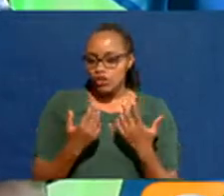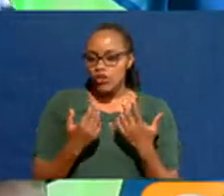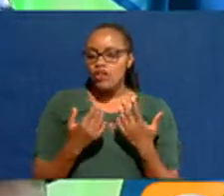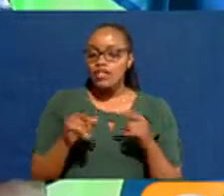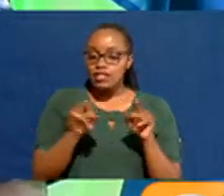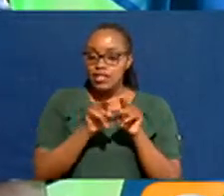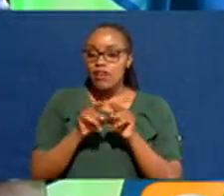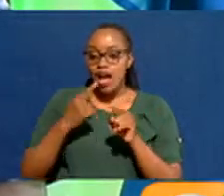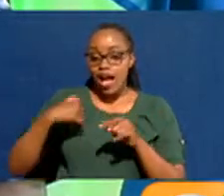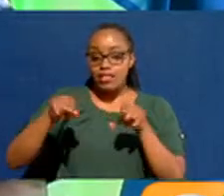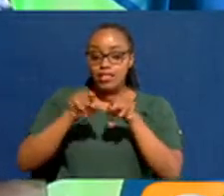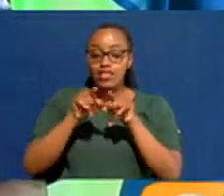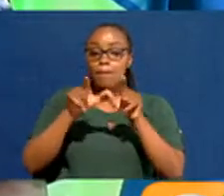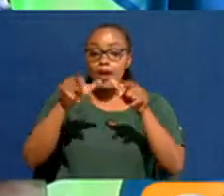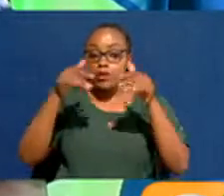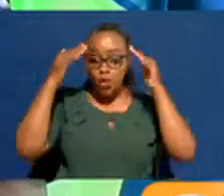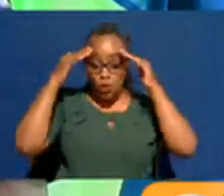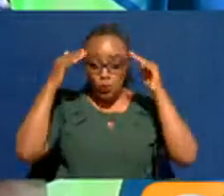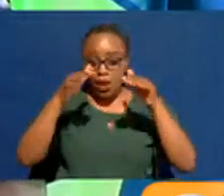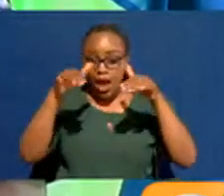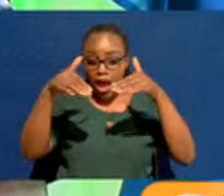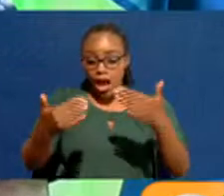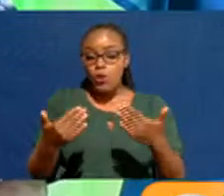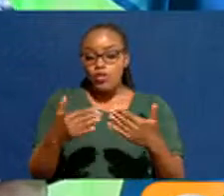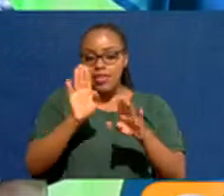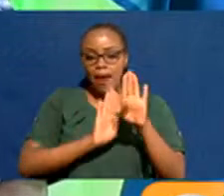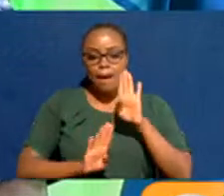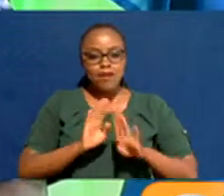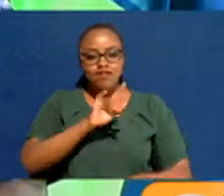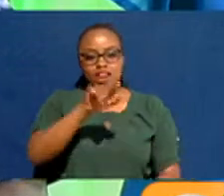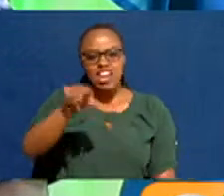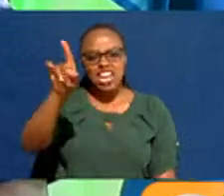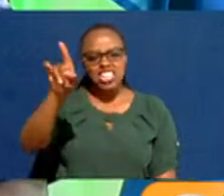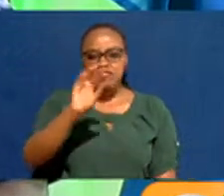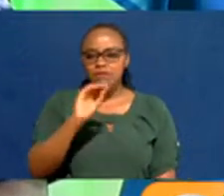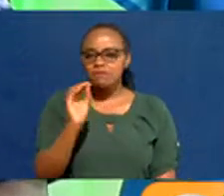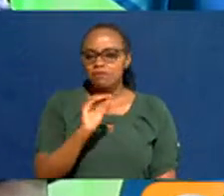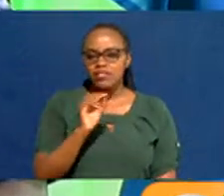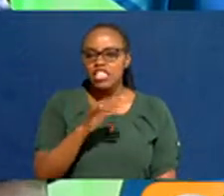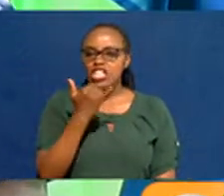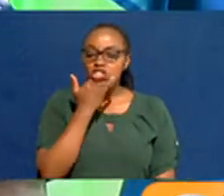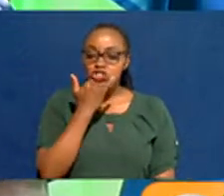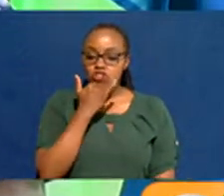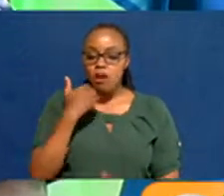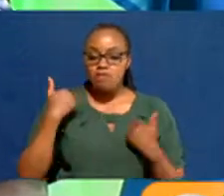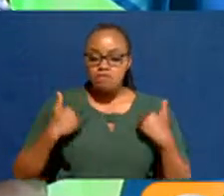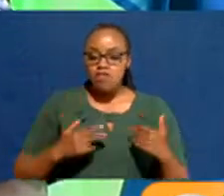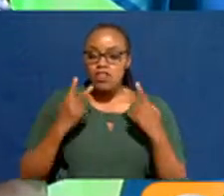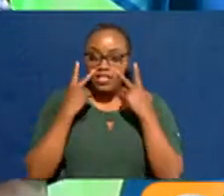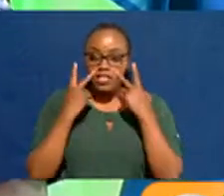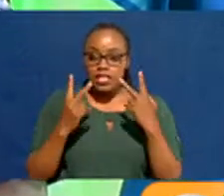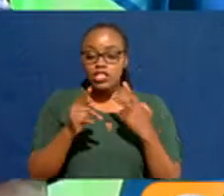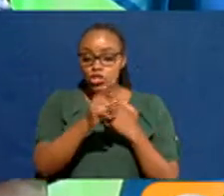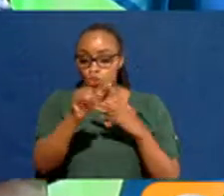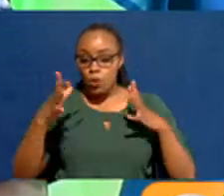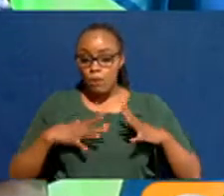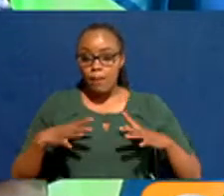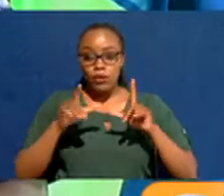looking at is the media, because the way they are behaving is not right. I have seen new people, the